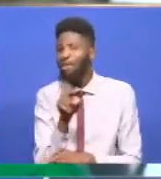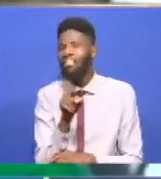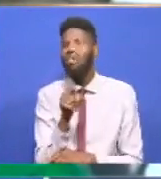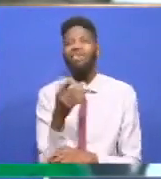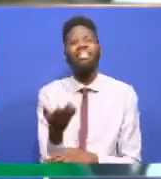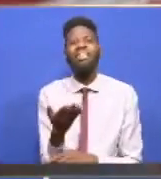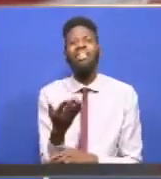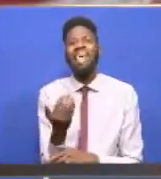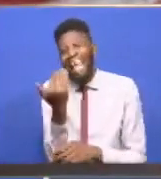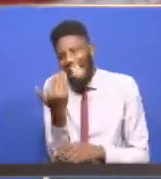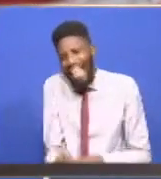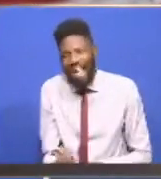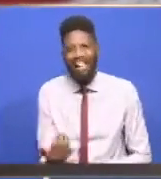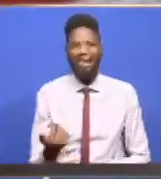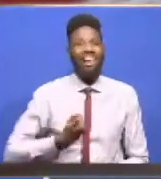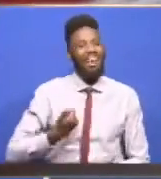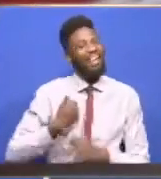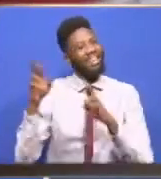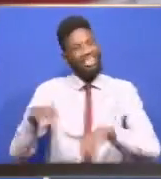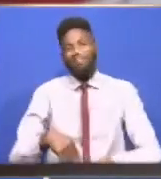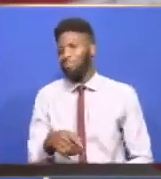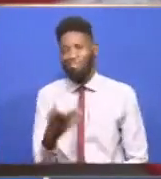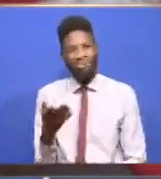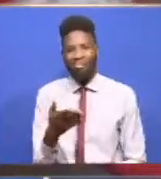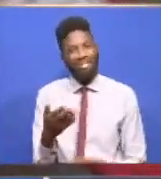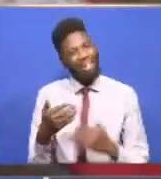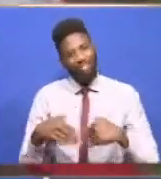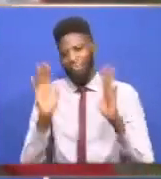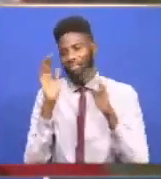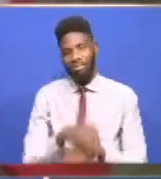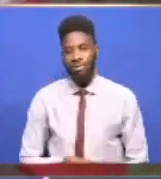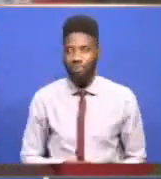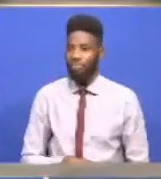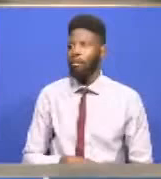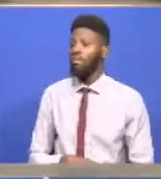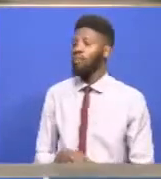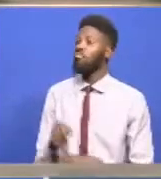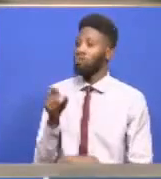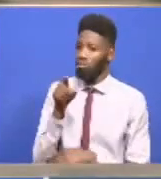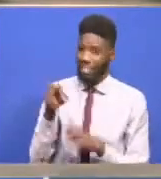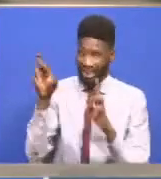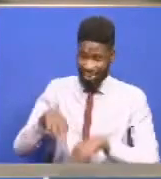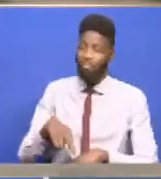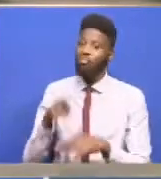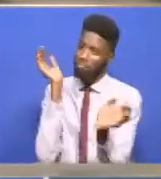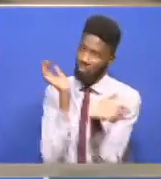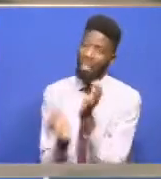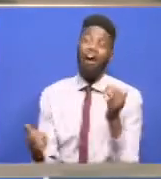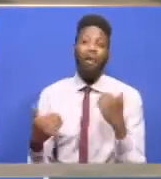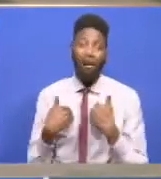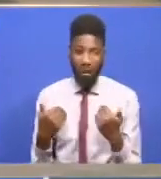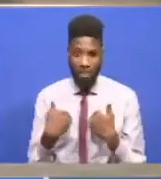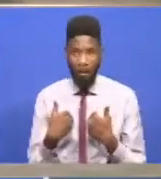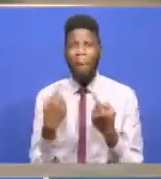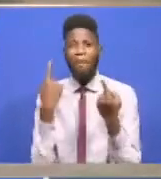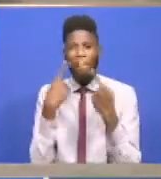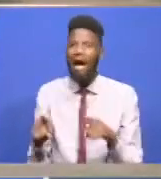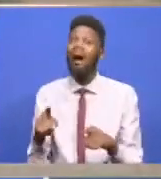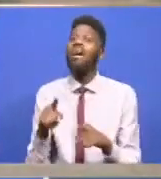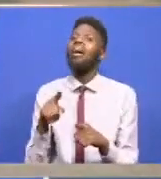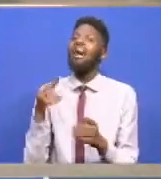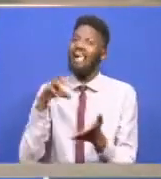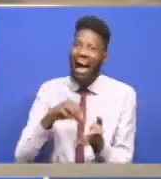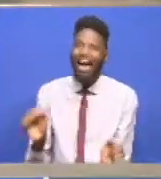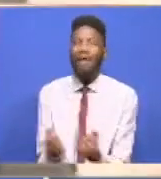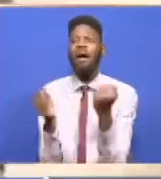kuharibu watoto wadogo. Despite hefty penalties prescribed by law on sexual offenses in the country, there has been a rise in such cases over the